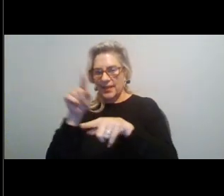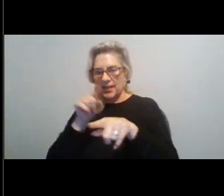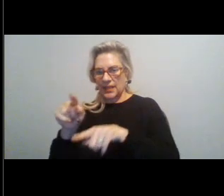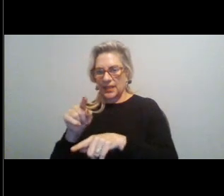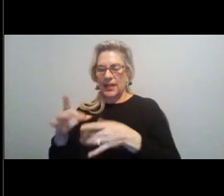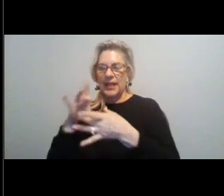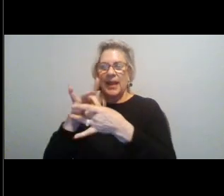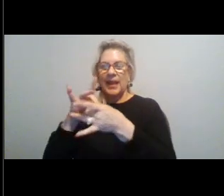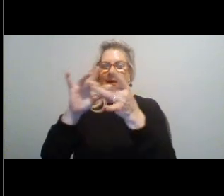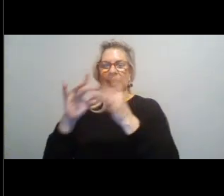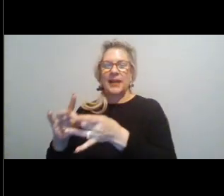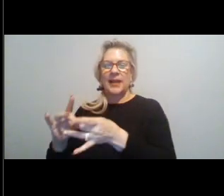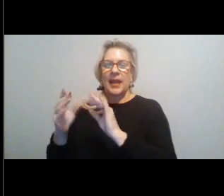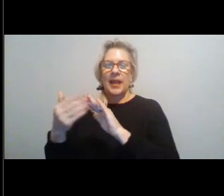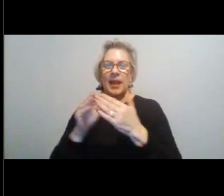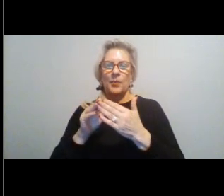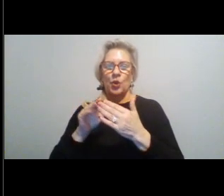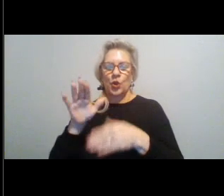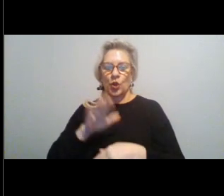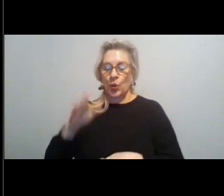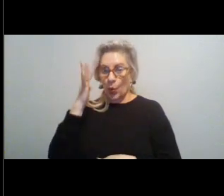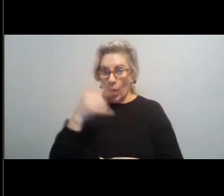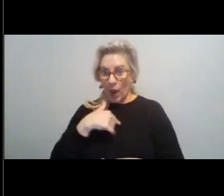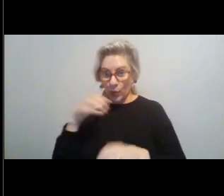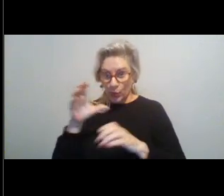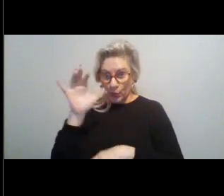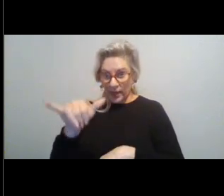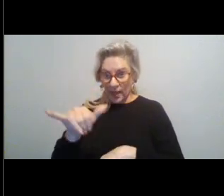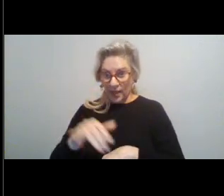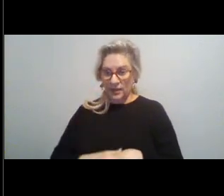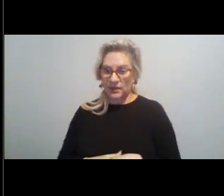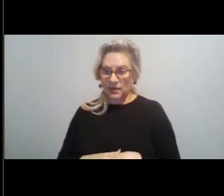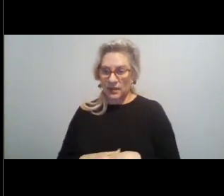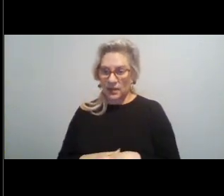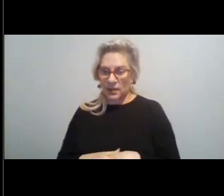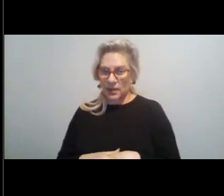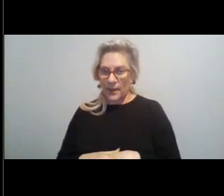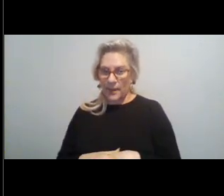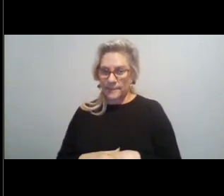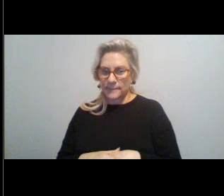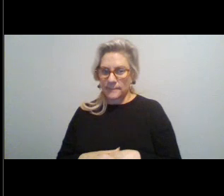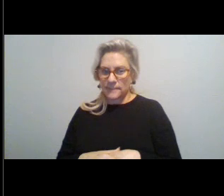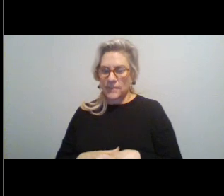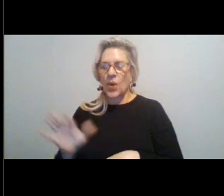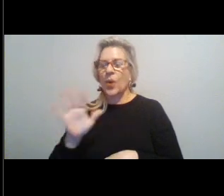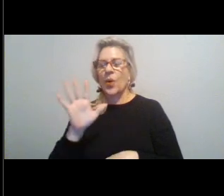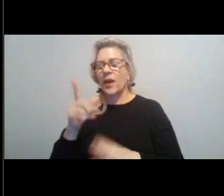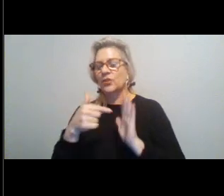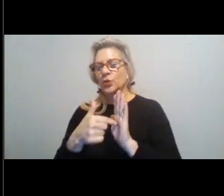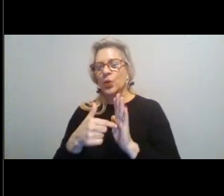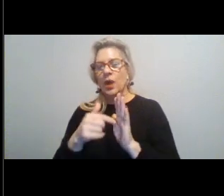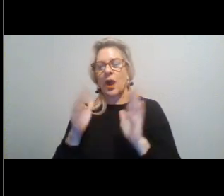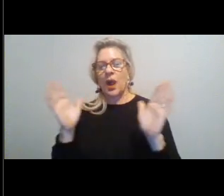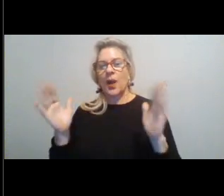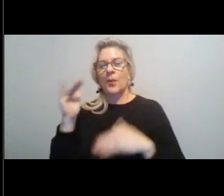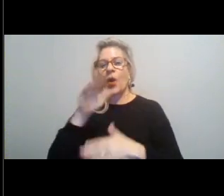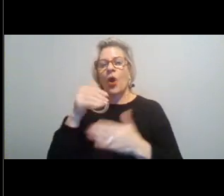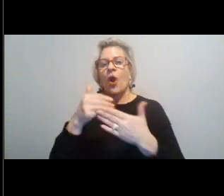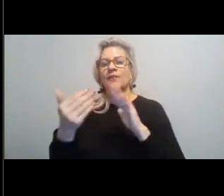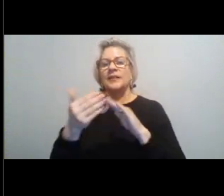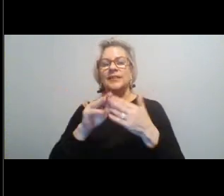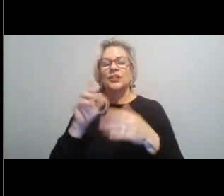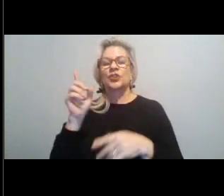neighborhoods. Now, why did we do this? I have to show you this. Our board and all of our cities just